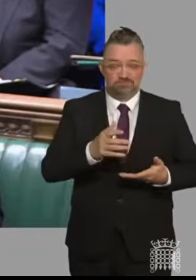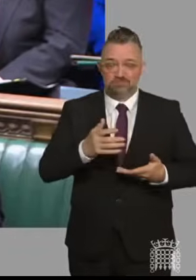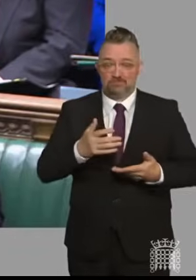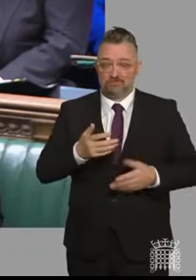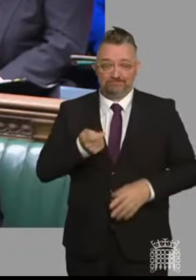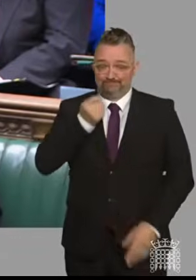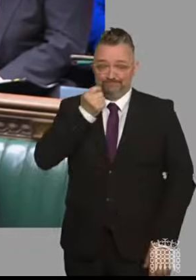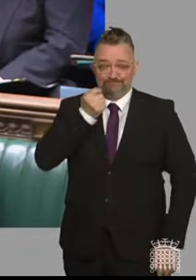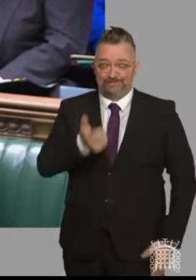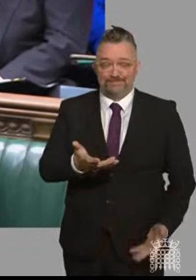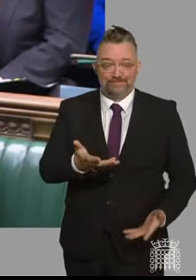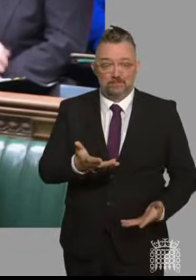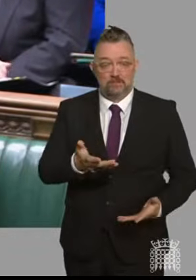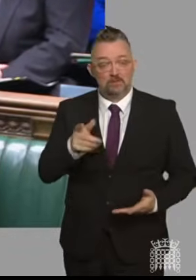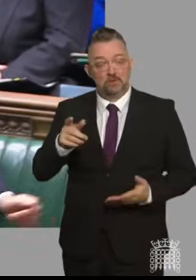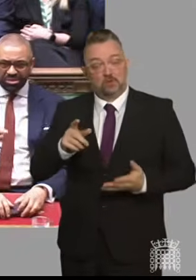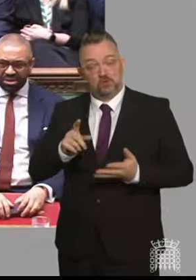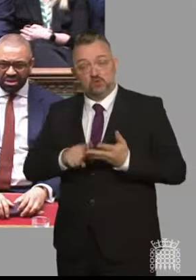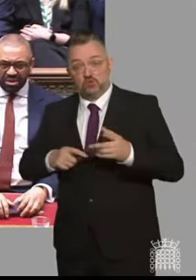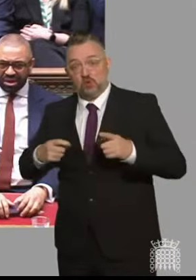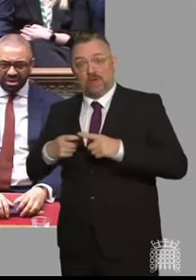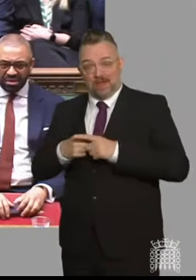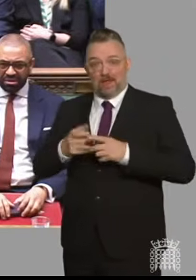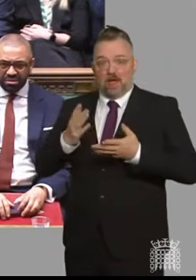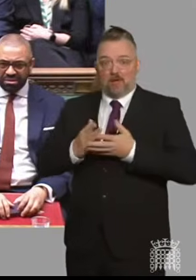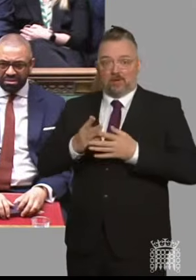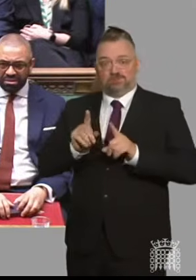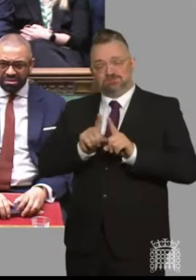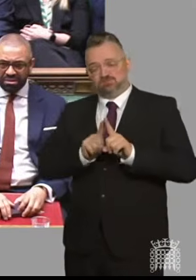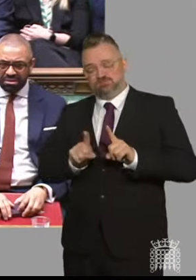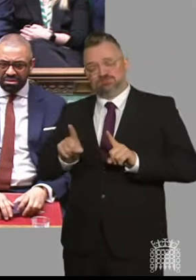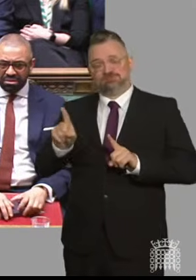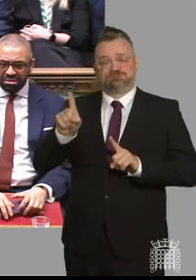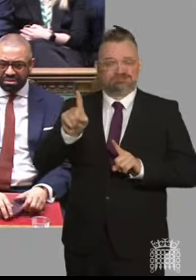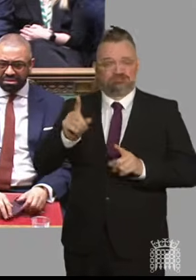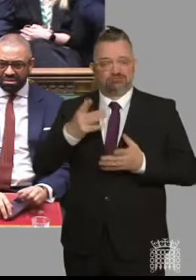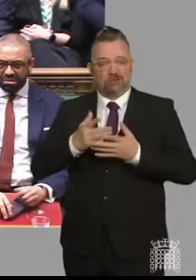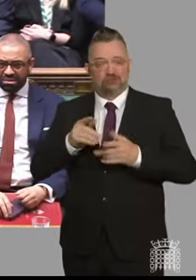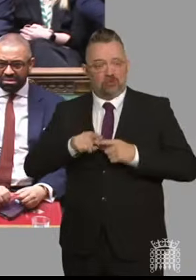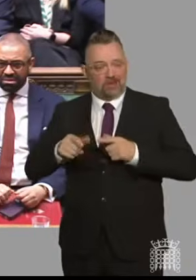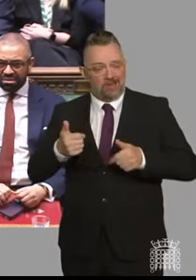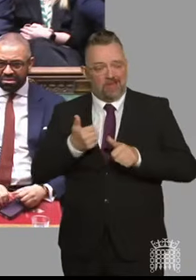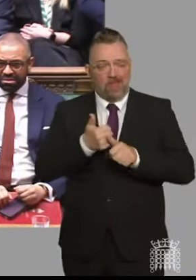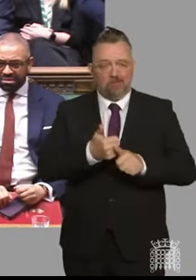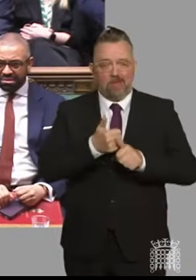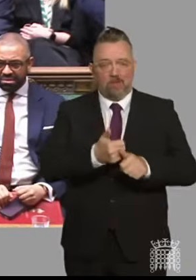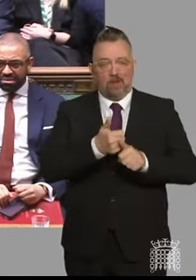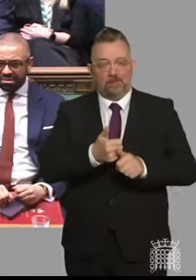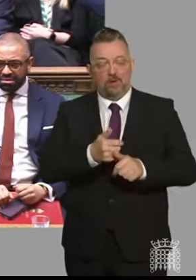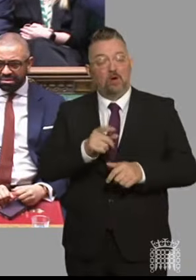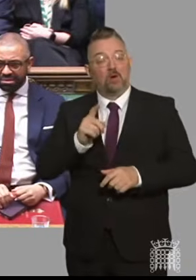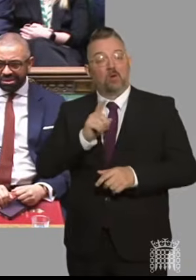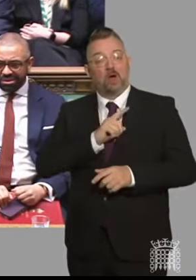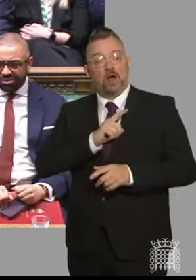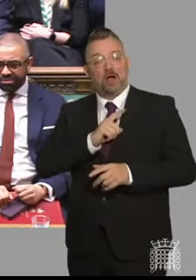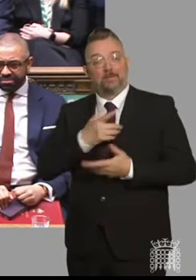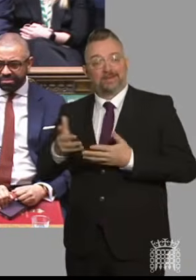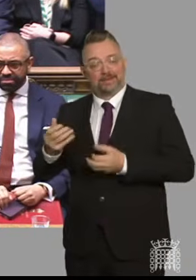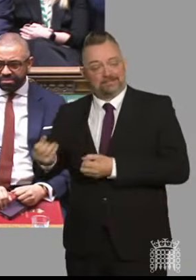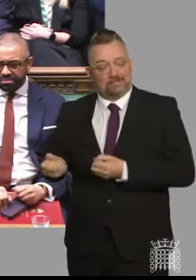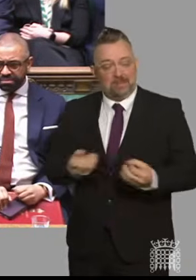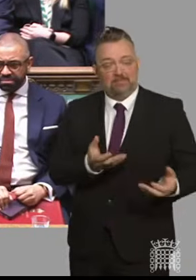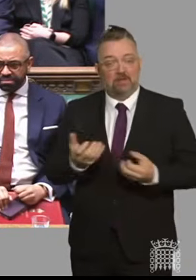role in alleviating that suffering, just recently increasing the amount of aid this year to £100 million. Just